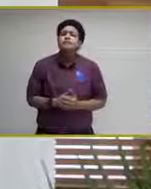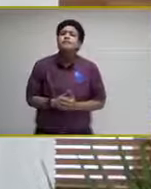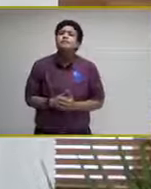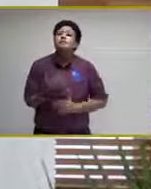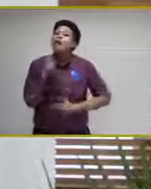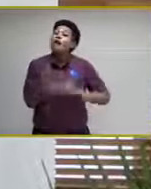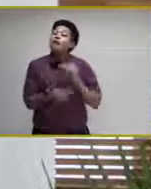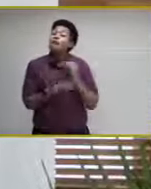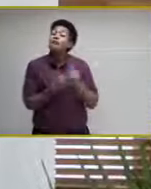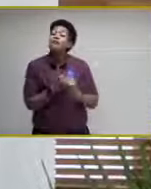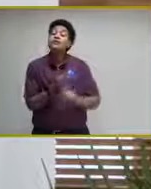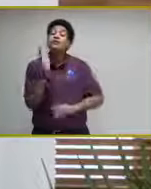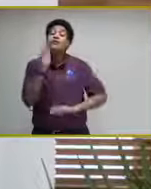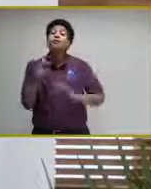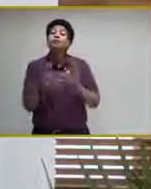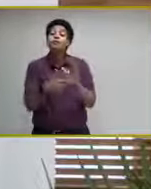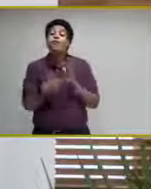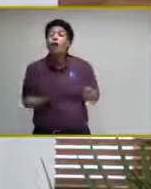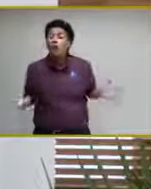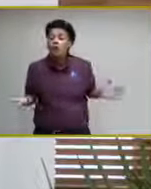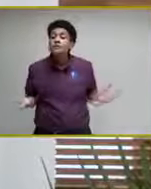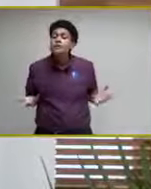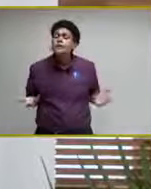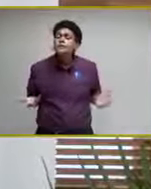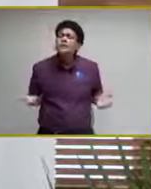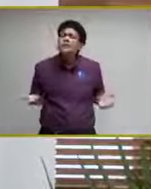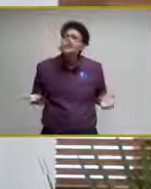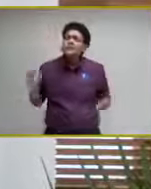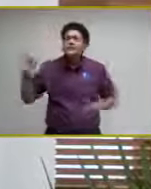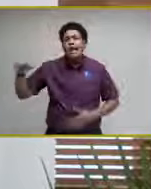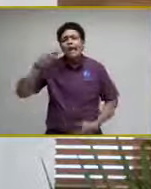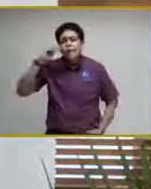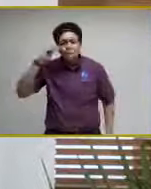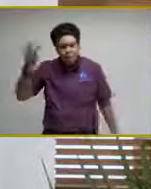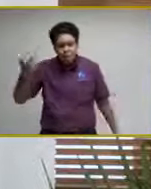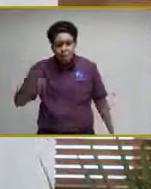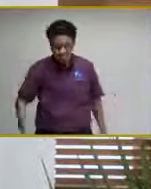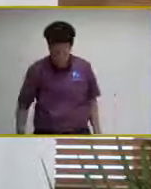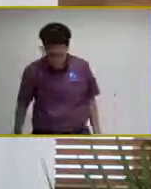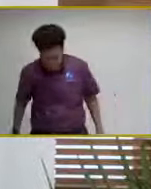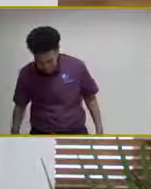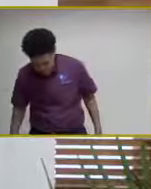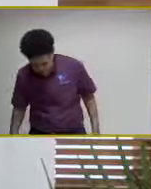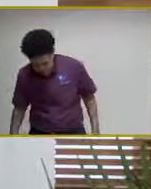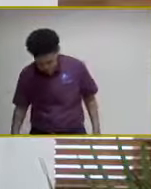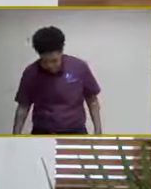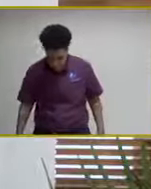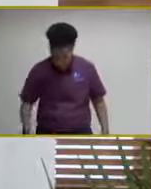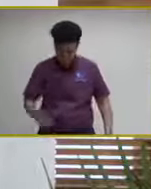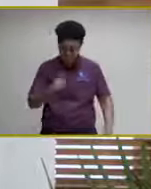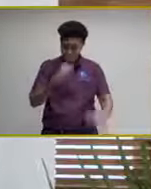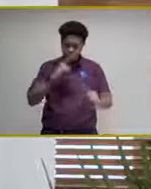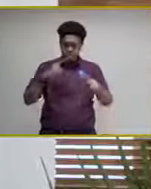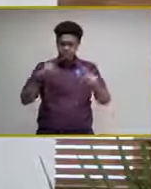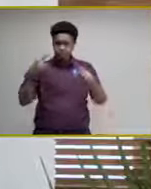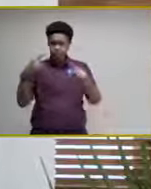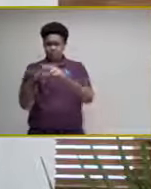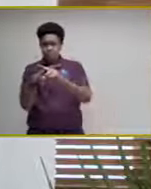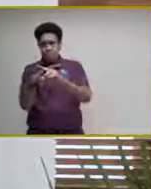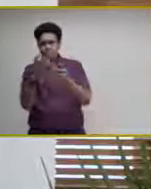and therefore will be required to stay home. And therefore it compromises the service